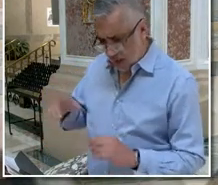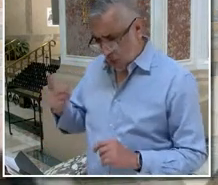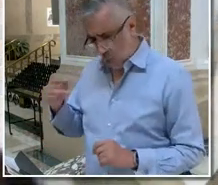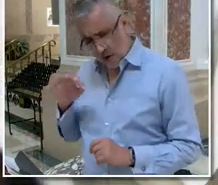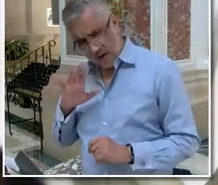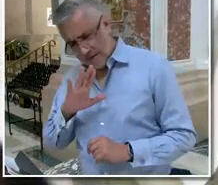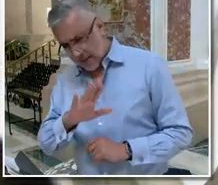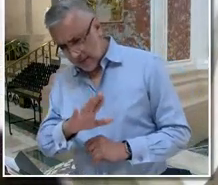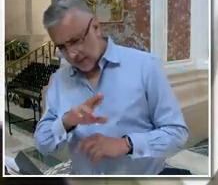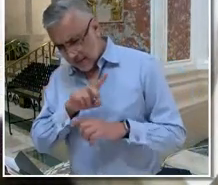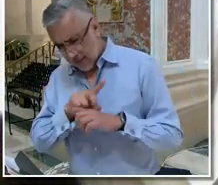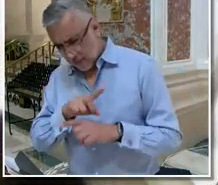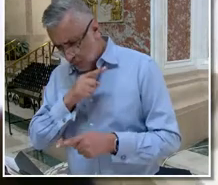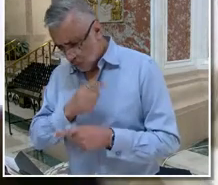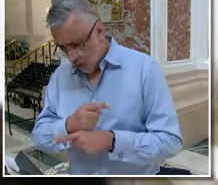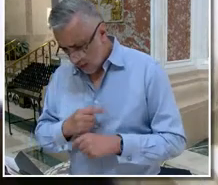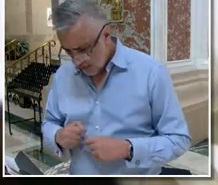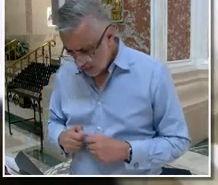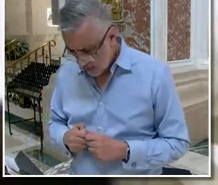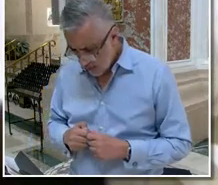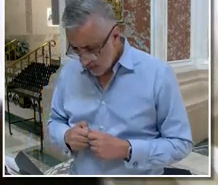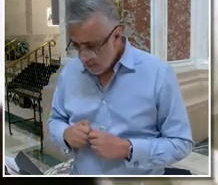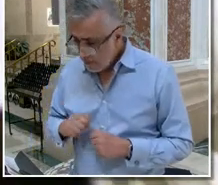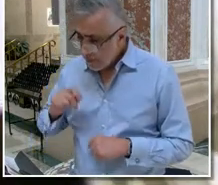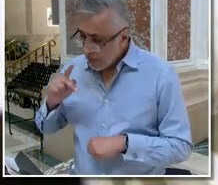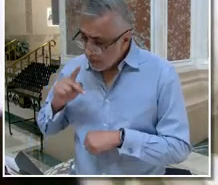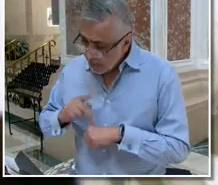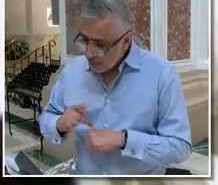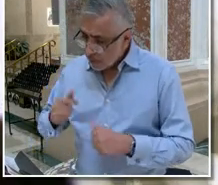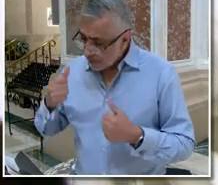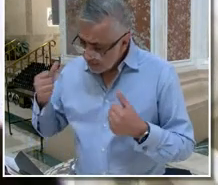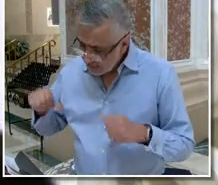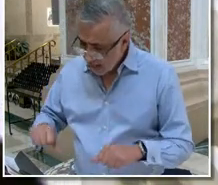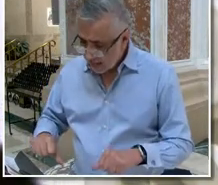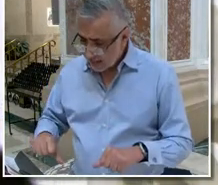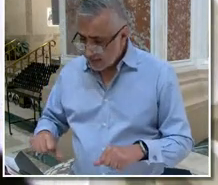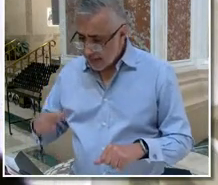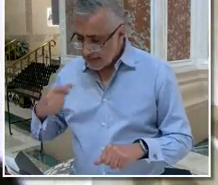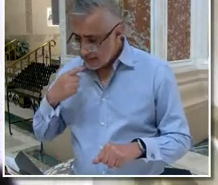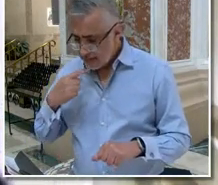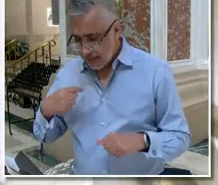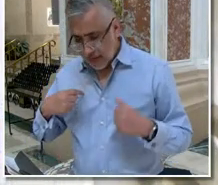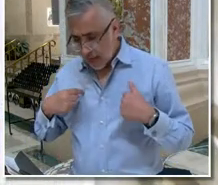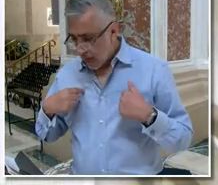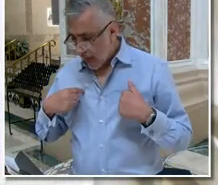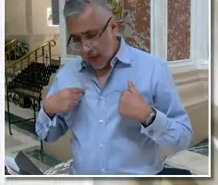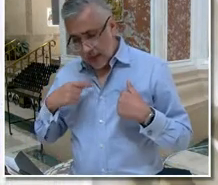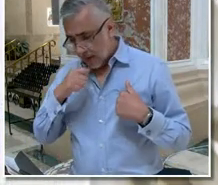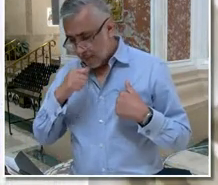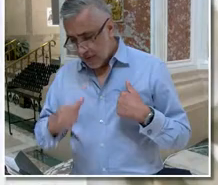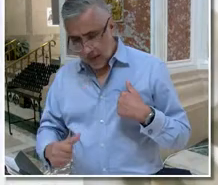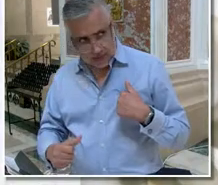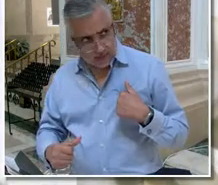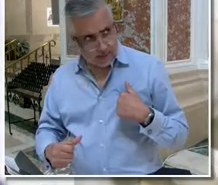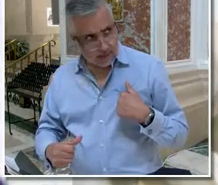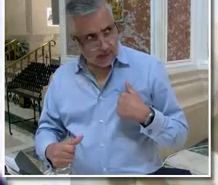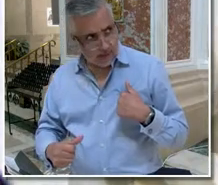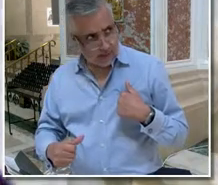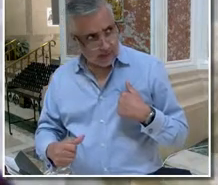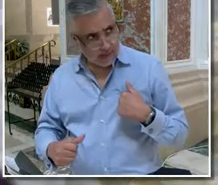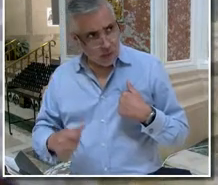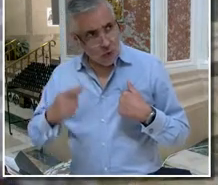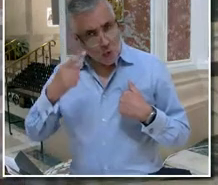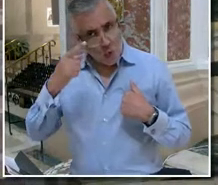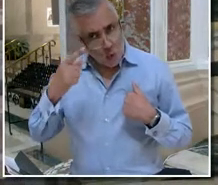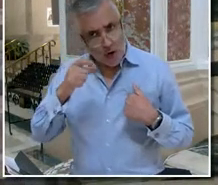his disciples, are you?" He denied it and said, "I am not." One